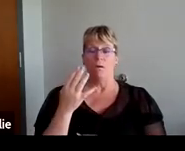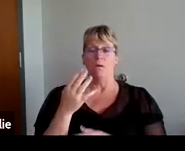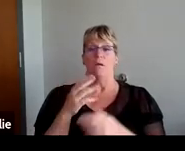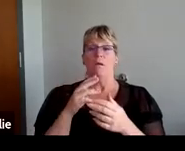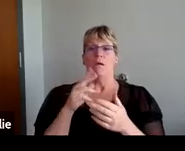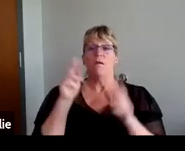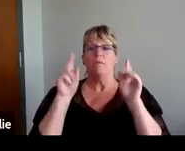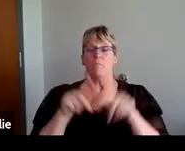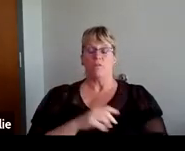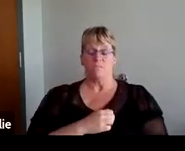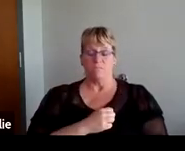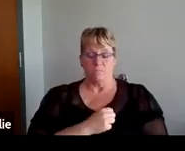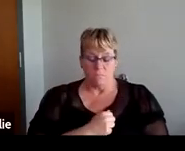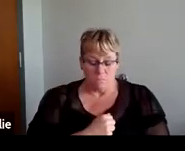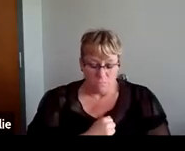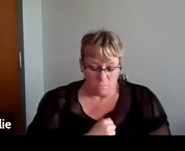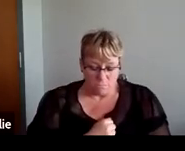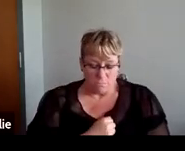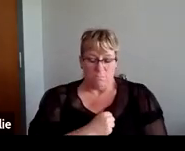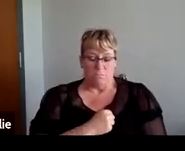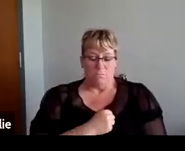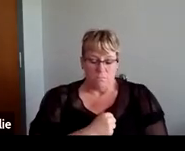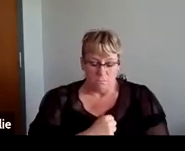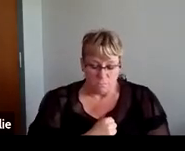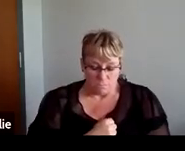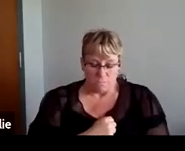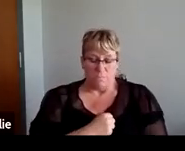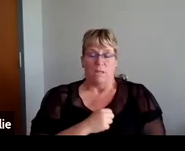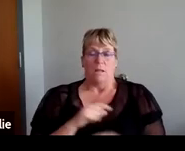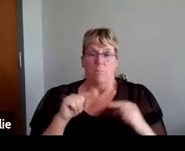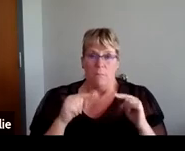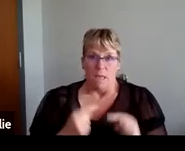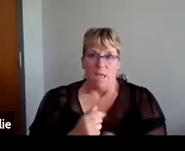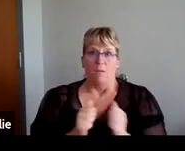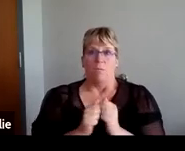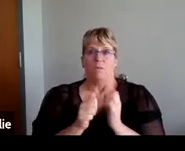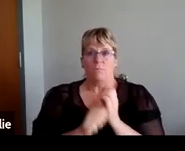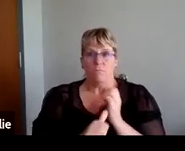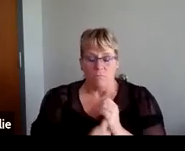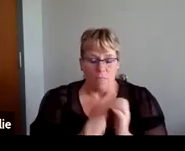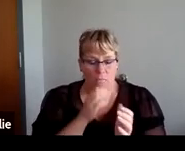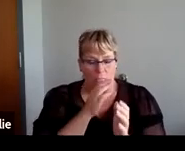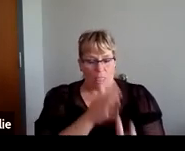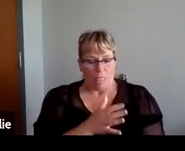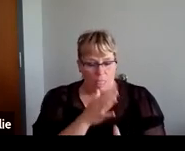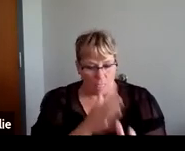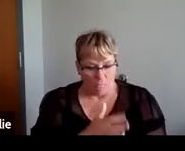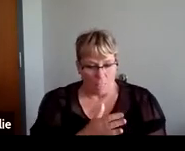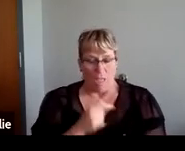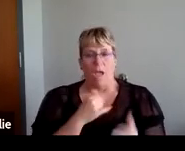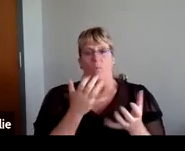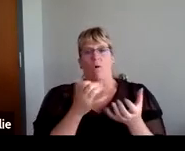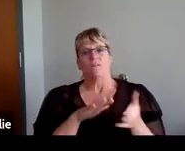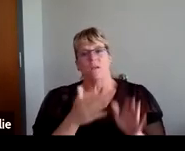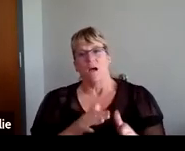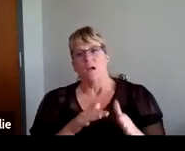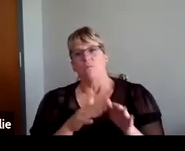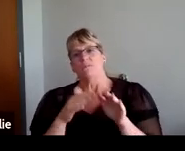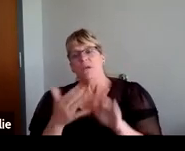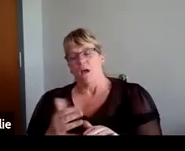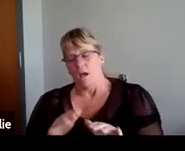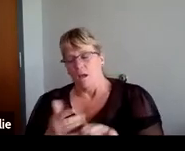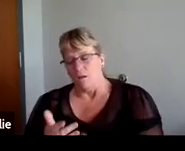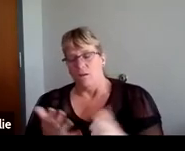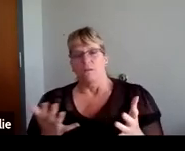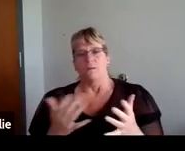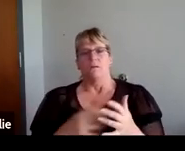over in that fetal position with the diarrhea, the vomiting, usually saying that they just want to die, or let me out of